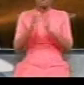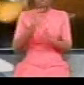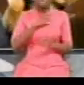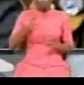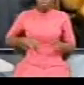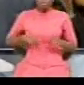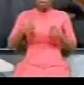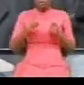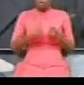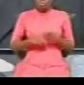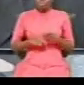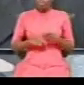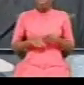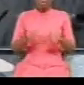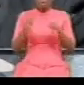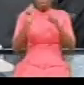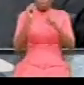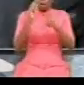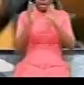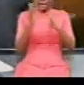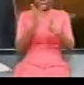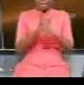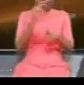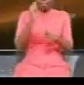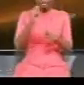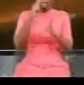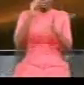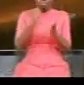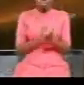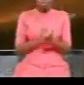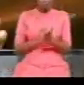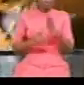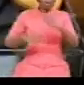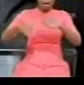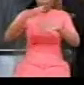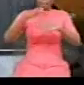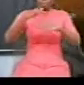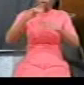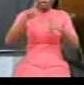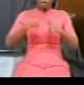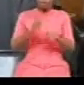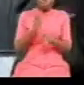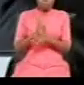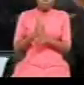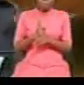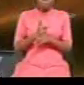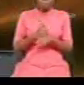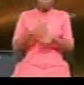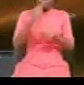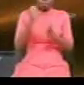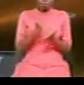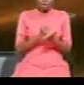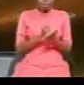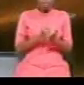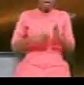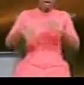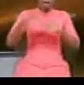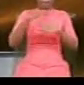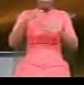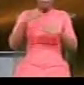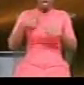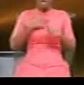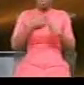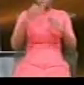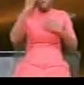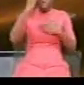to lay his treasure up above, to lay her treasure up above. We know